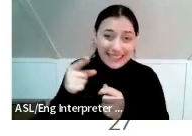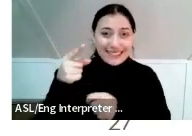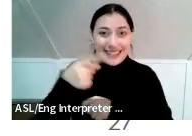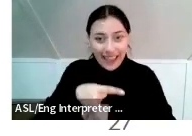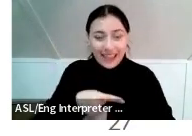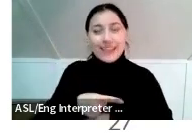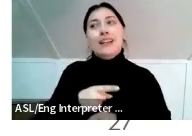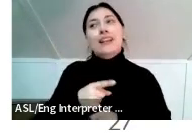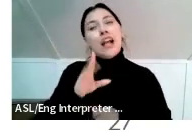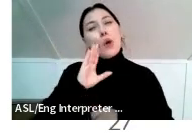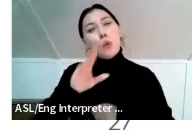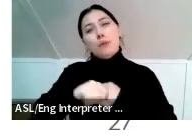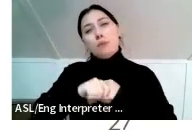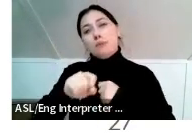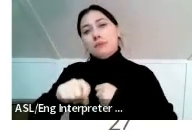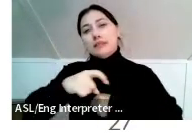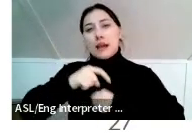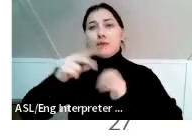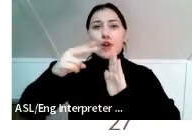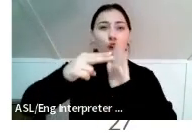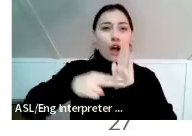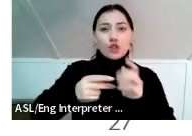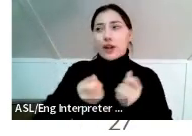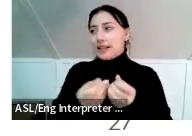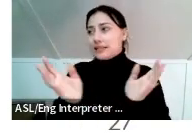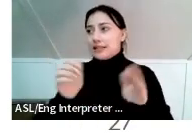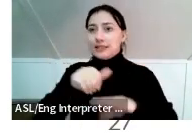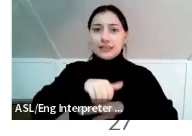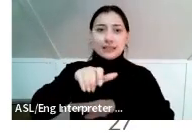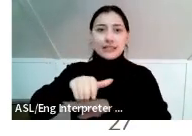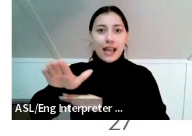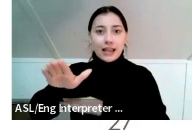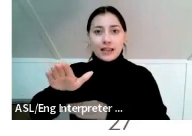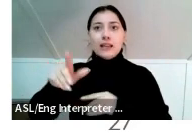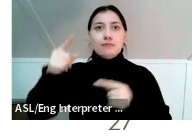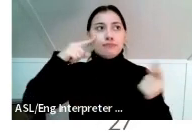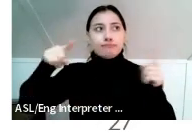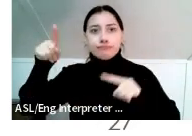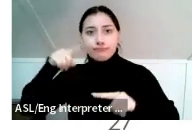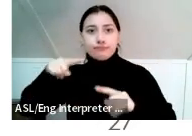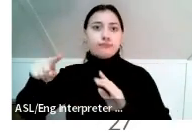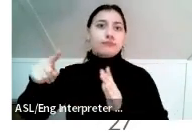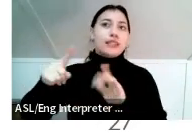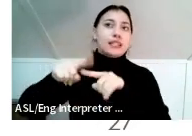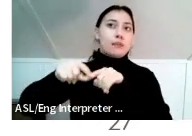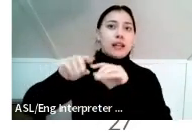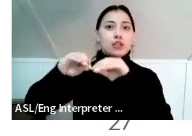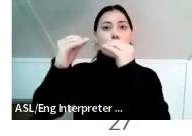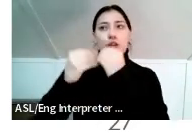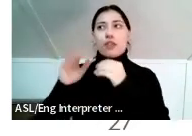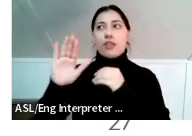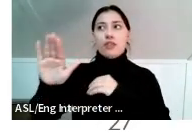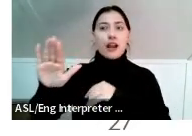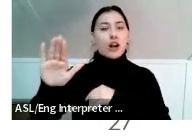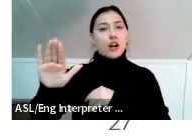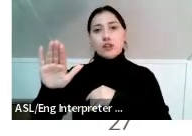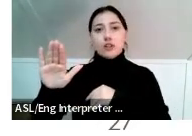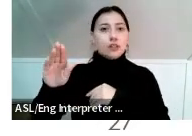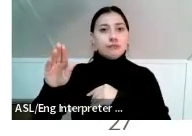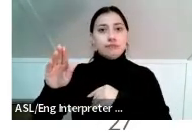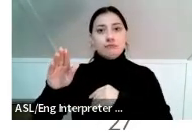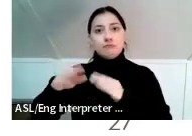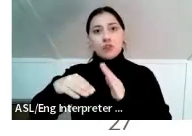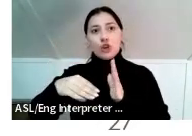It takes a little while for us to get our contracts out, and then it depends on an organization's turnaround time to return back the